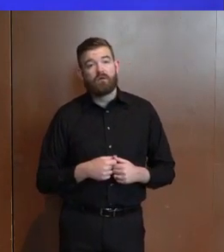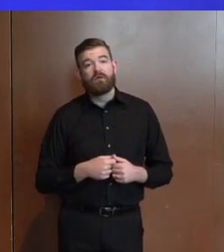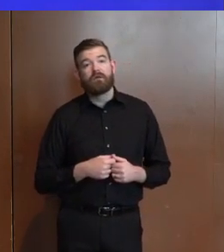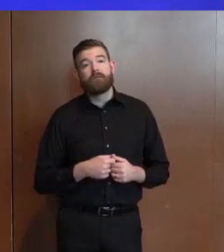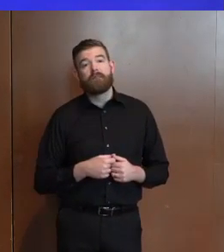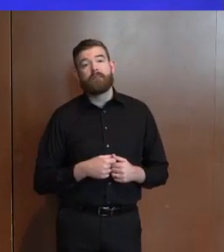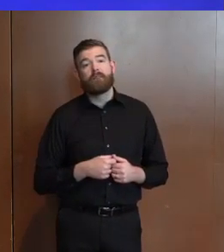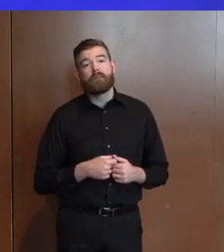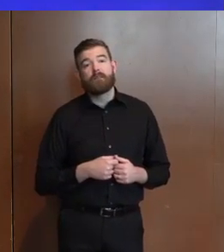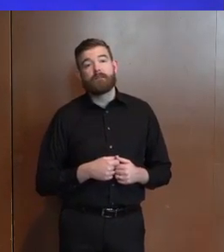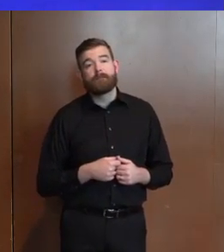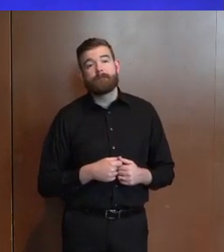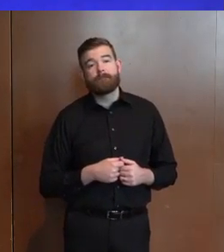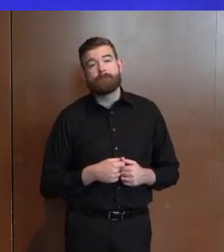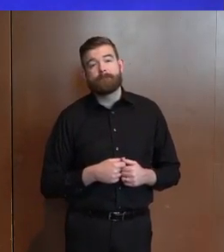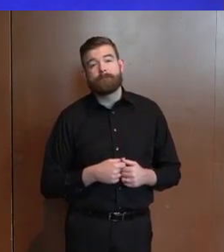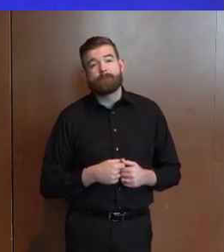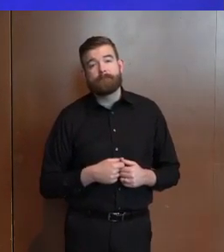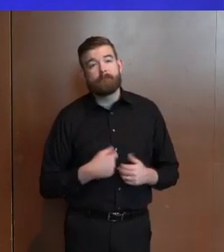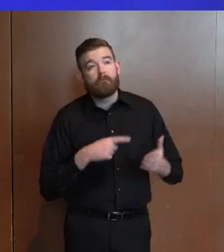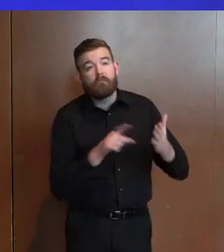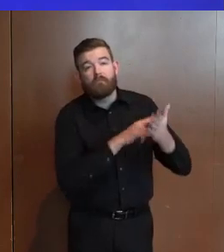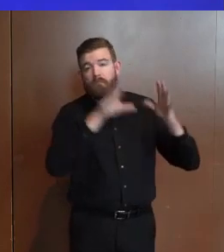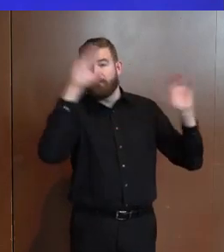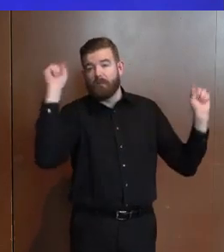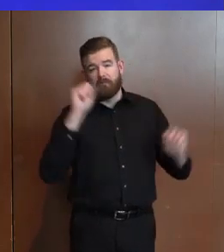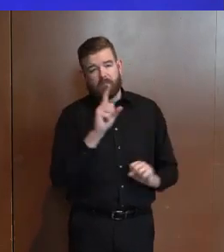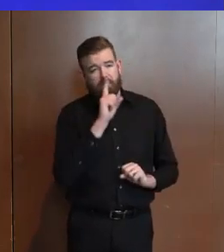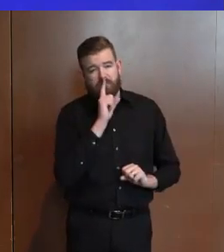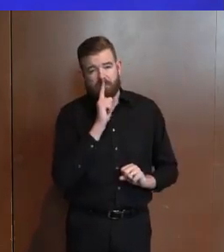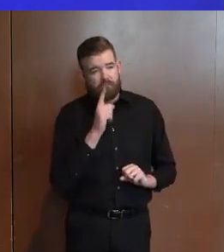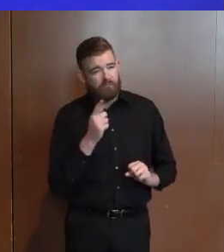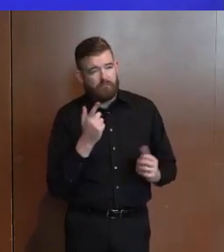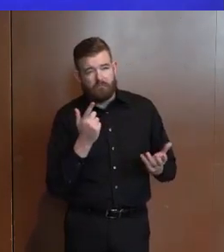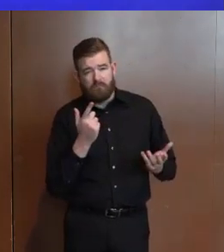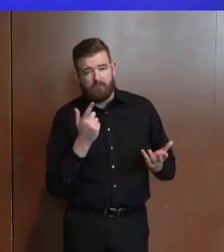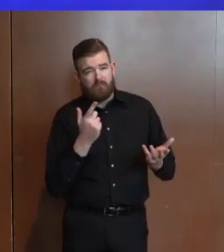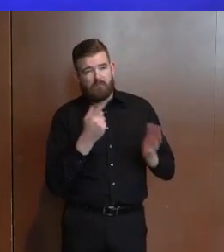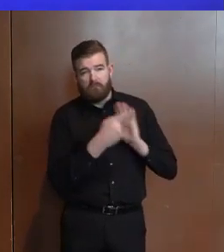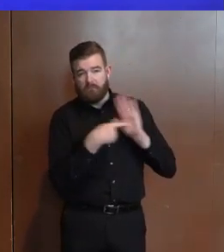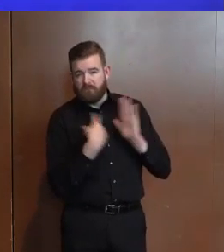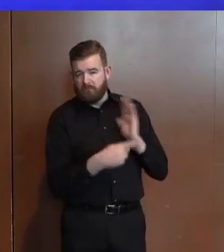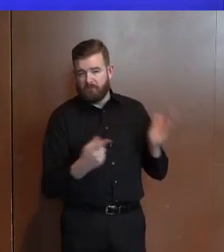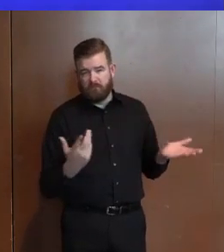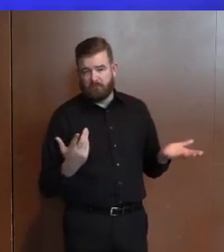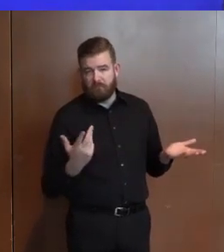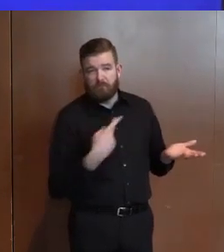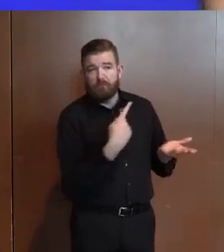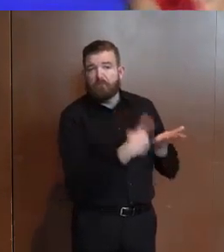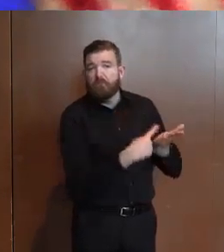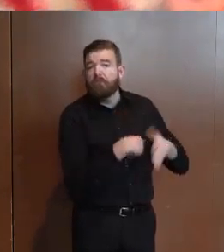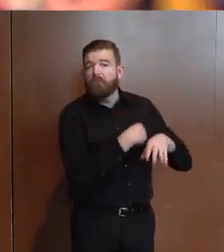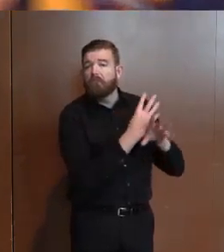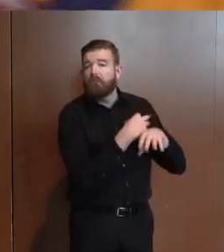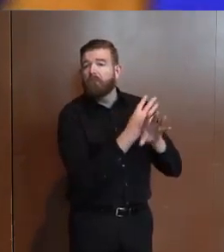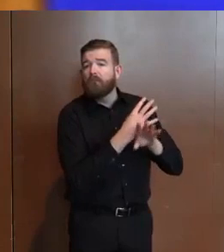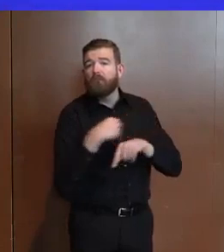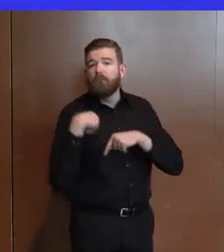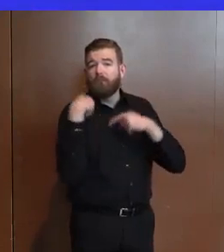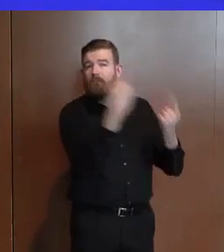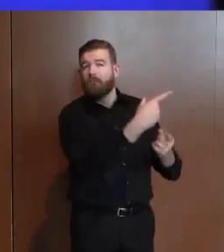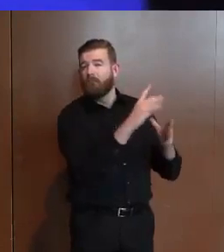and secondly, in our substantive dealings with the administration, it's never come up. Pat, do you want to hit the county OEM? Sure. That actually